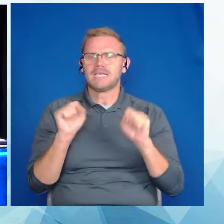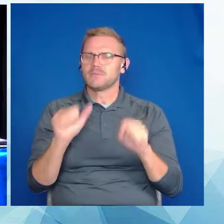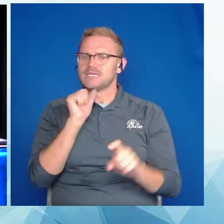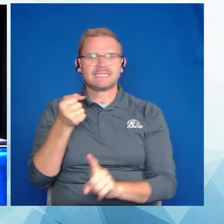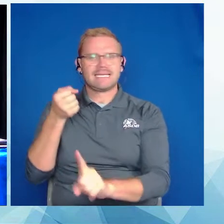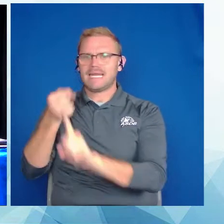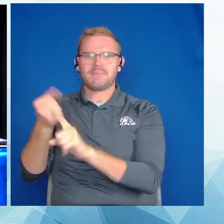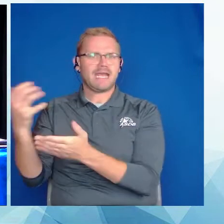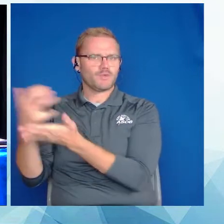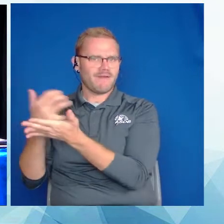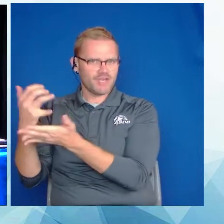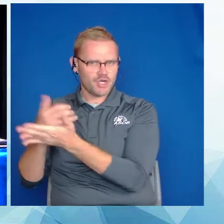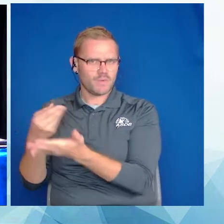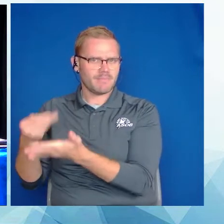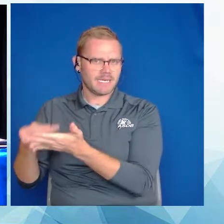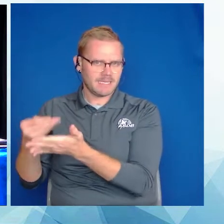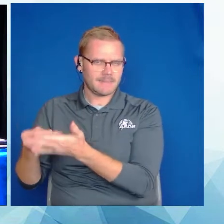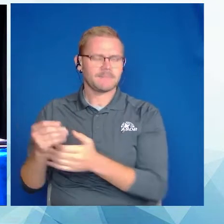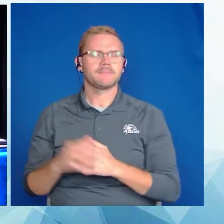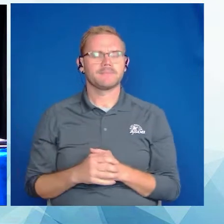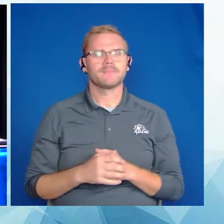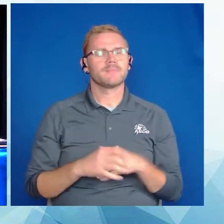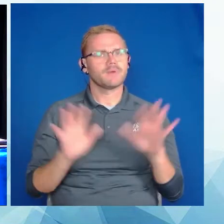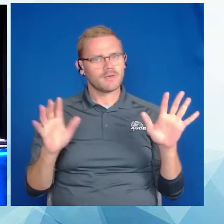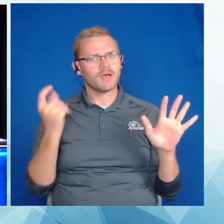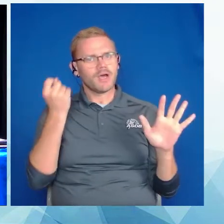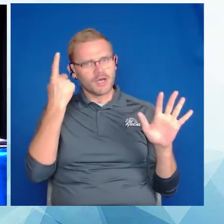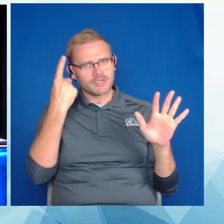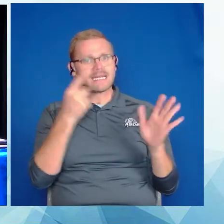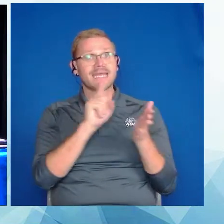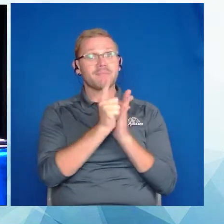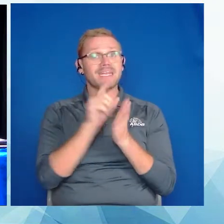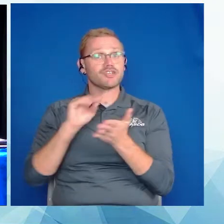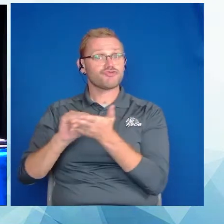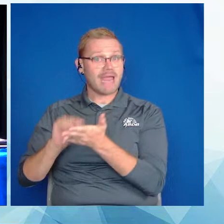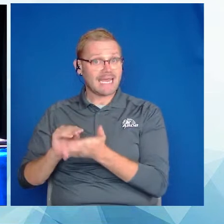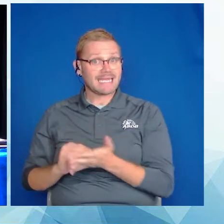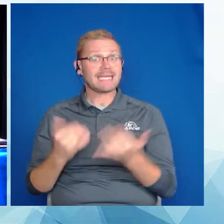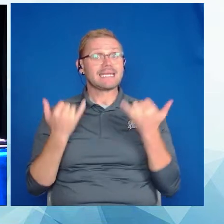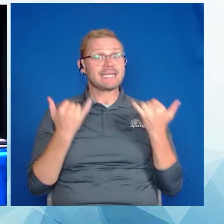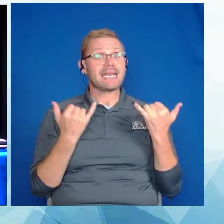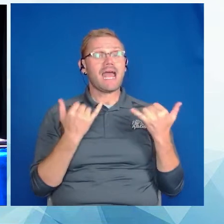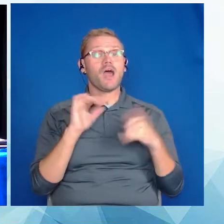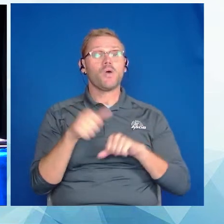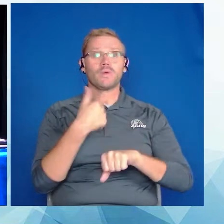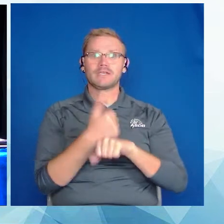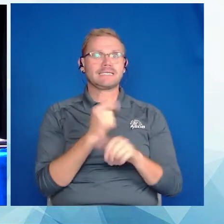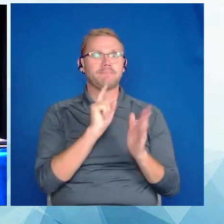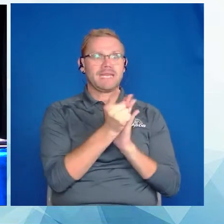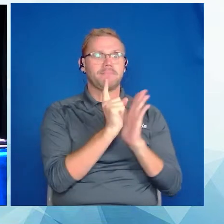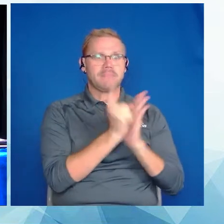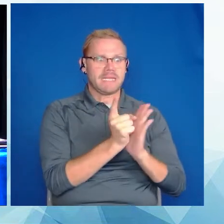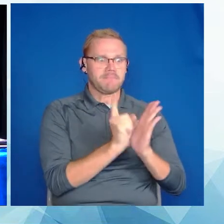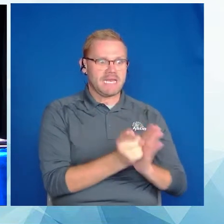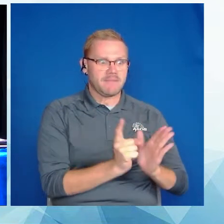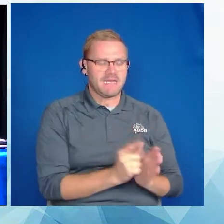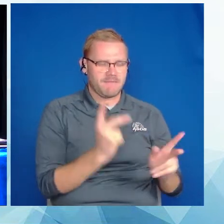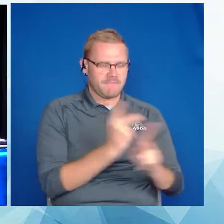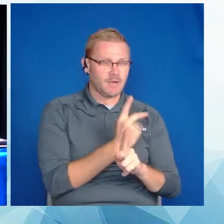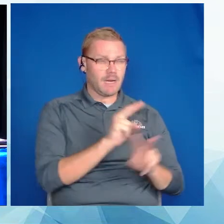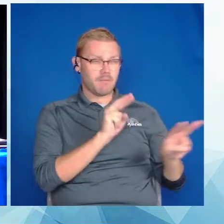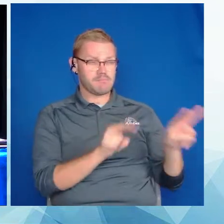revenue. Okay. Again, by doing the minute tracking, we are kind of minute by minute seeing where we